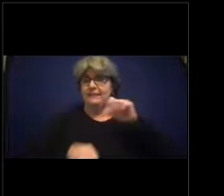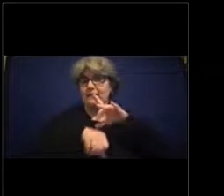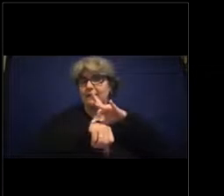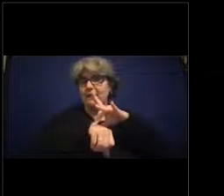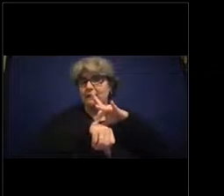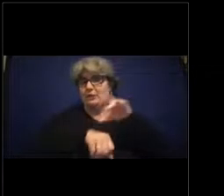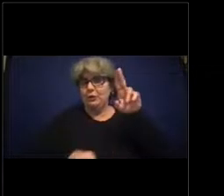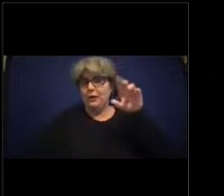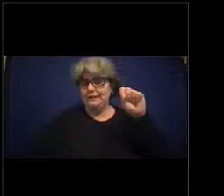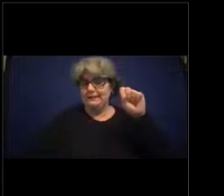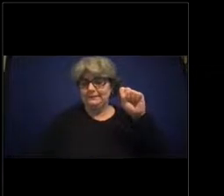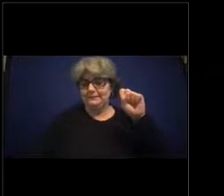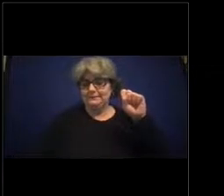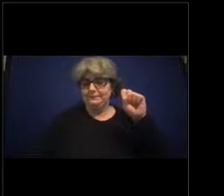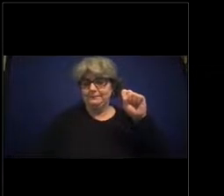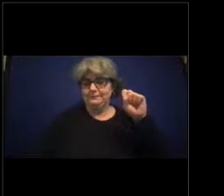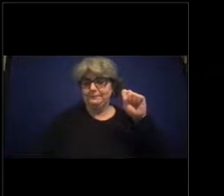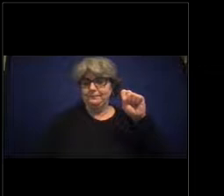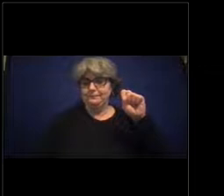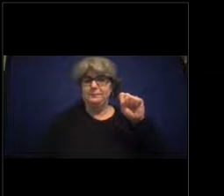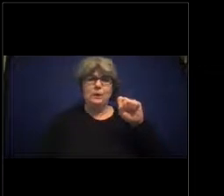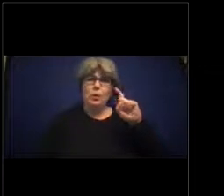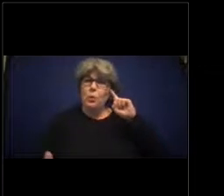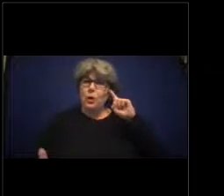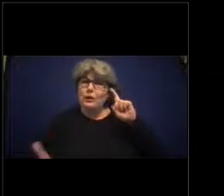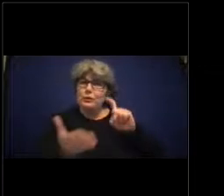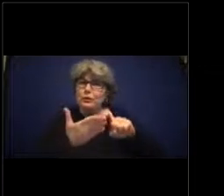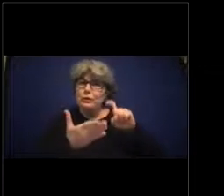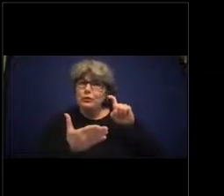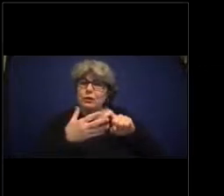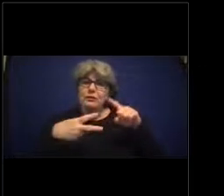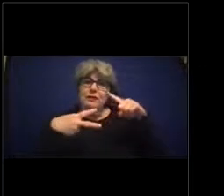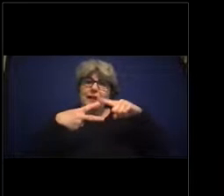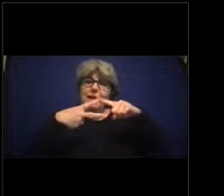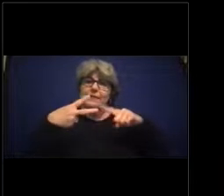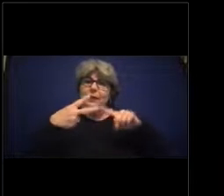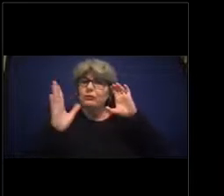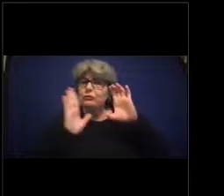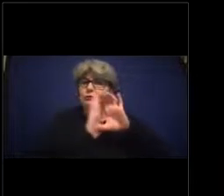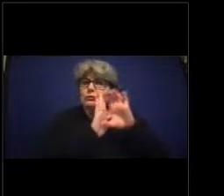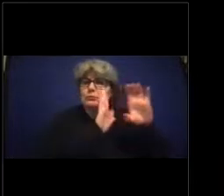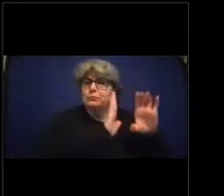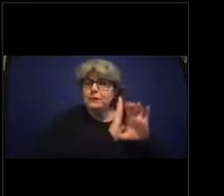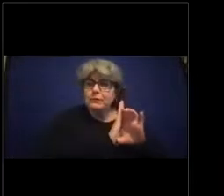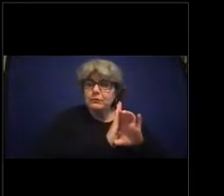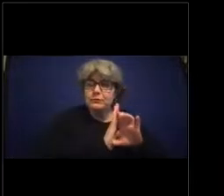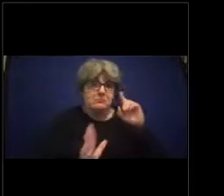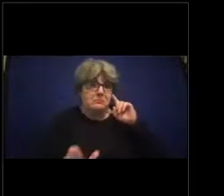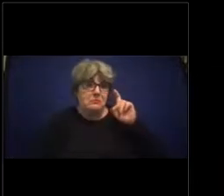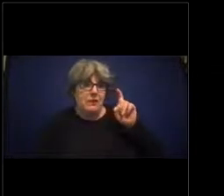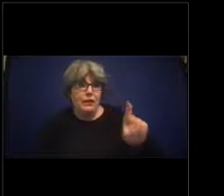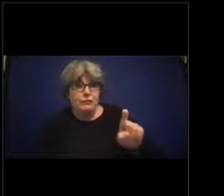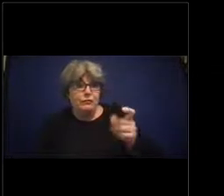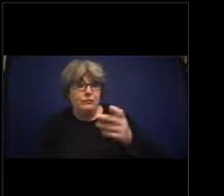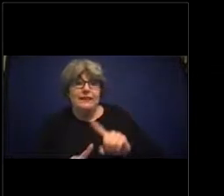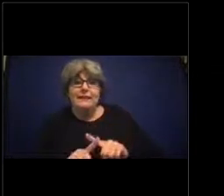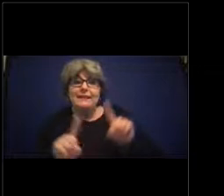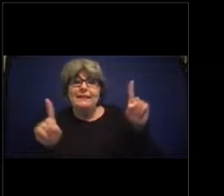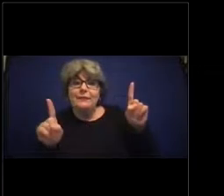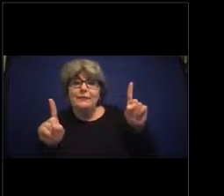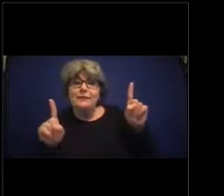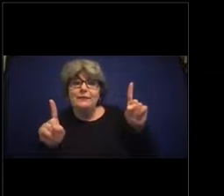United States. And what can you notice in these two images? Can you spot any differences in